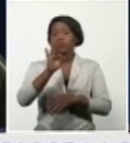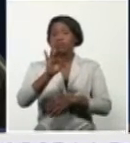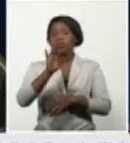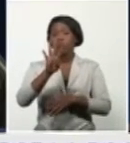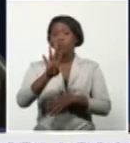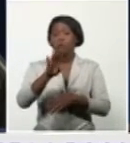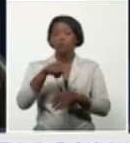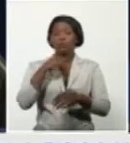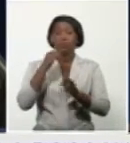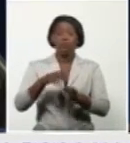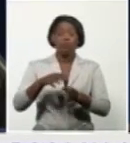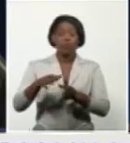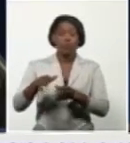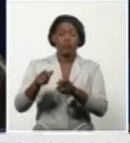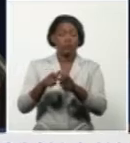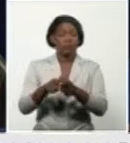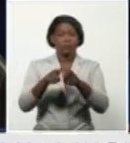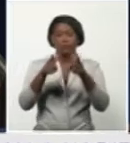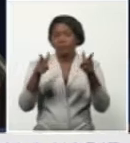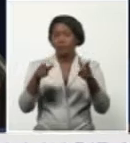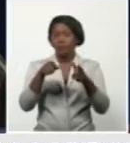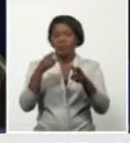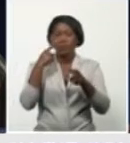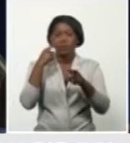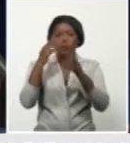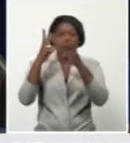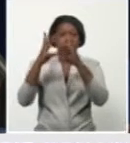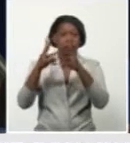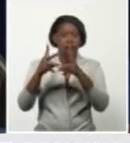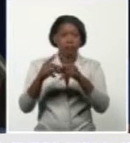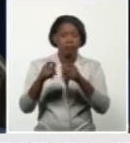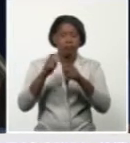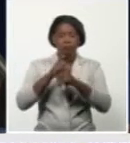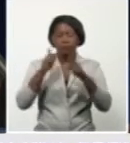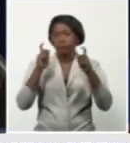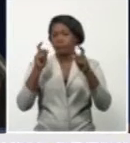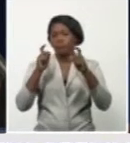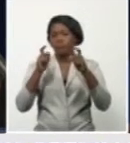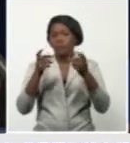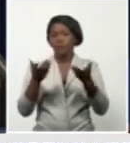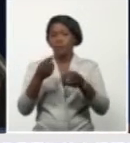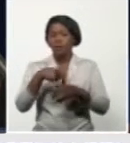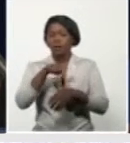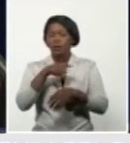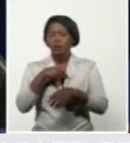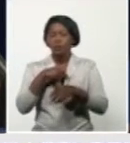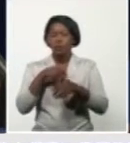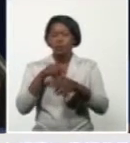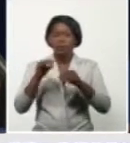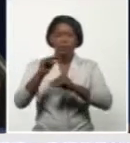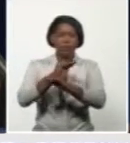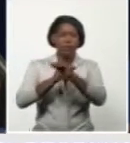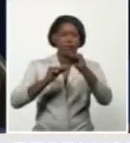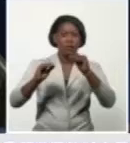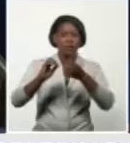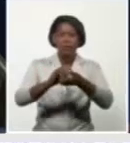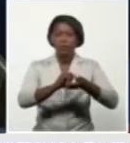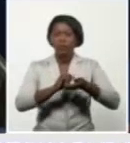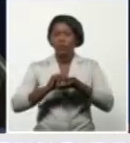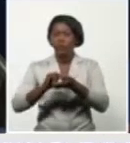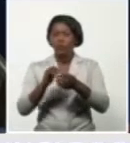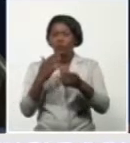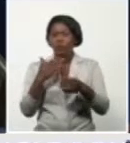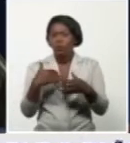3,684 deaths. And these are very alarming